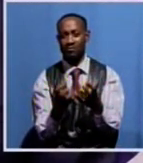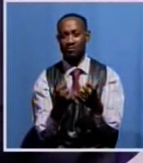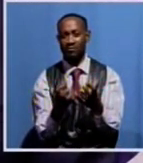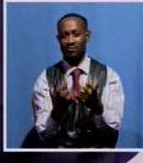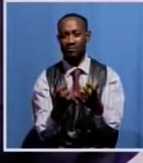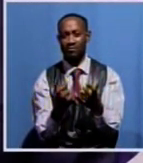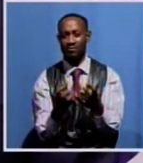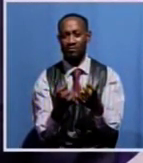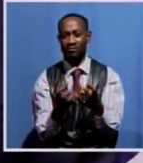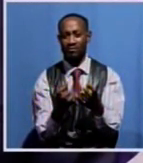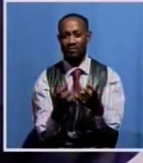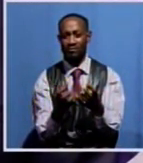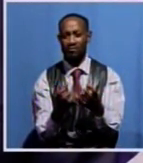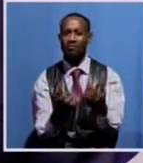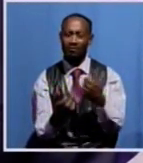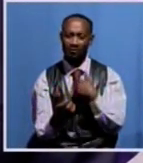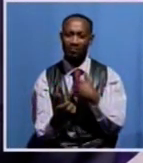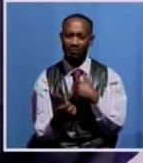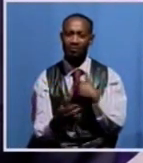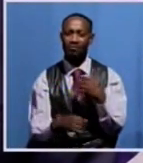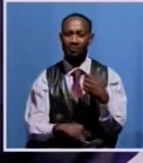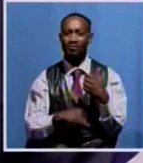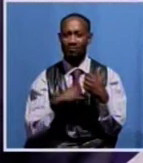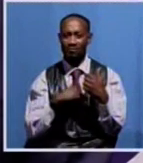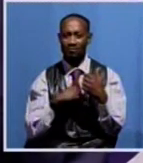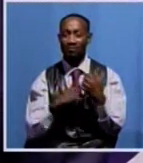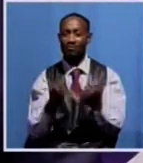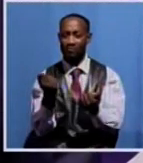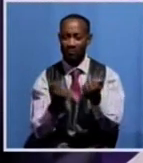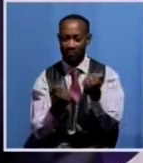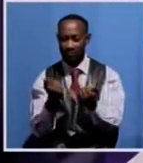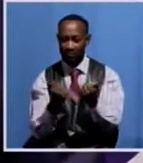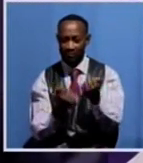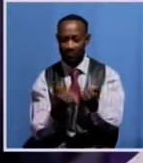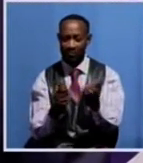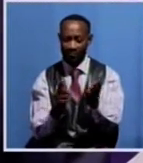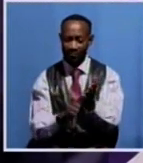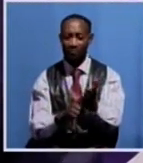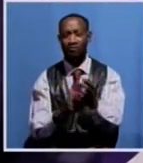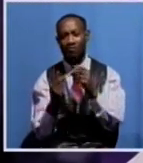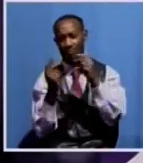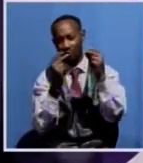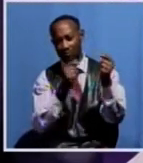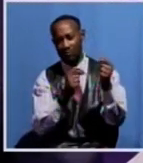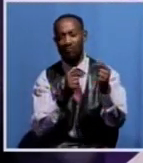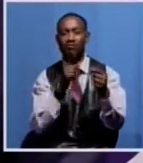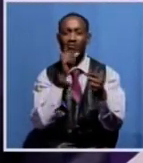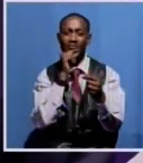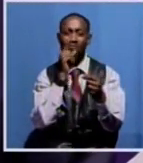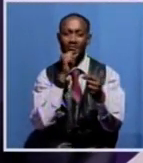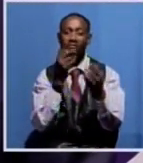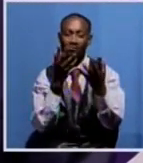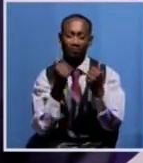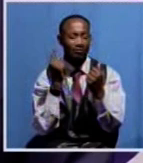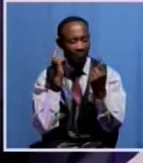I have had the displeasure of driving from Lusaka to Livingston because I wanted to get a sense of what had happened in